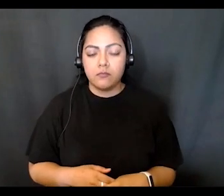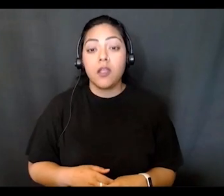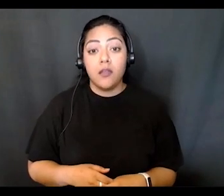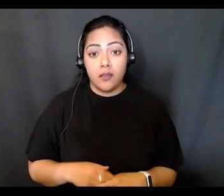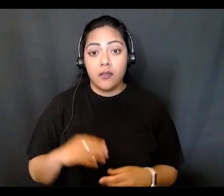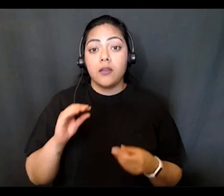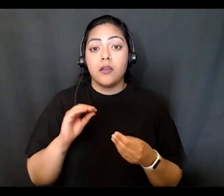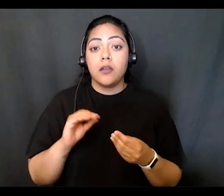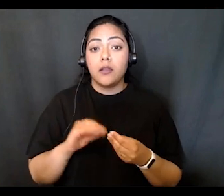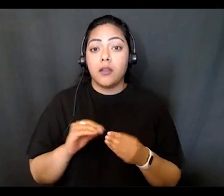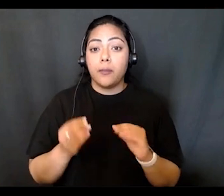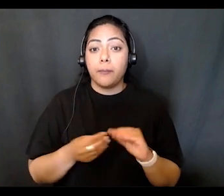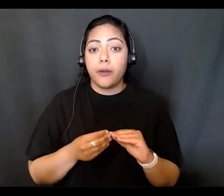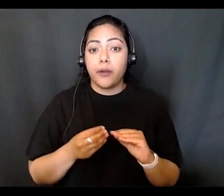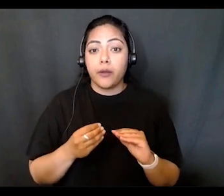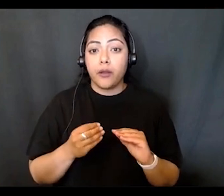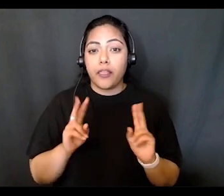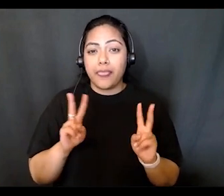4.